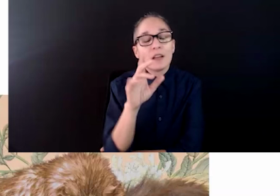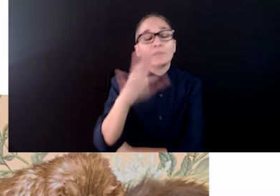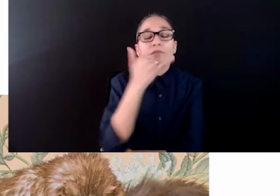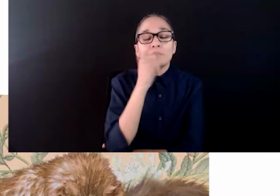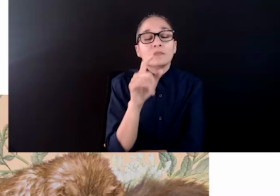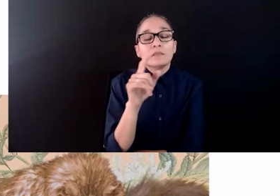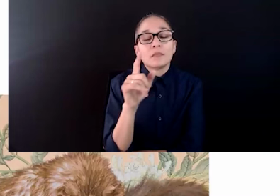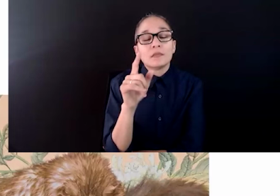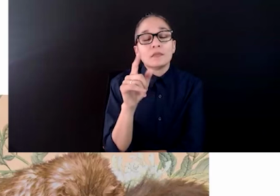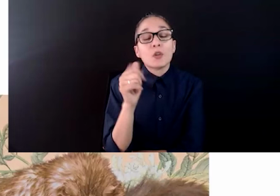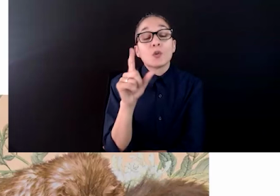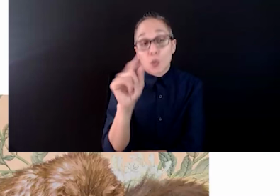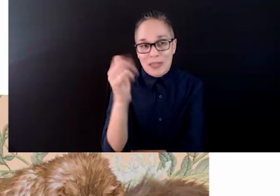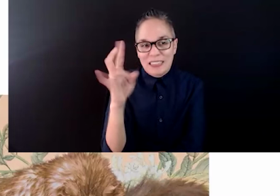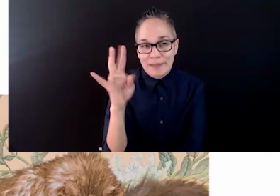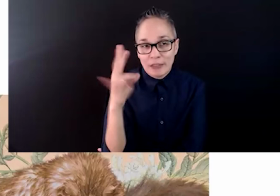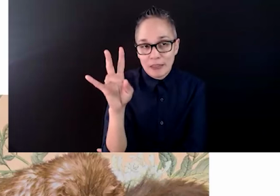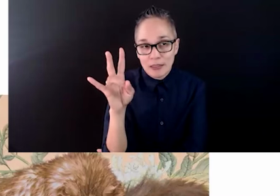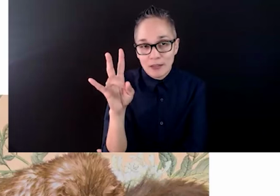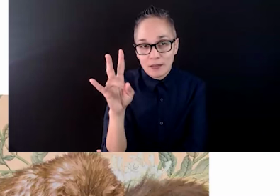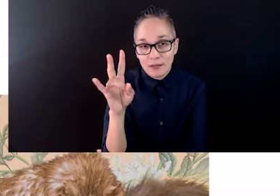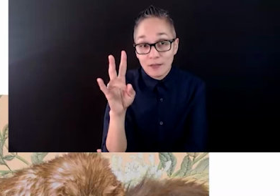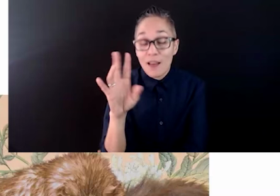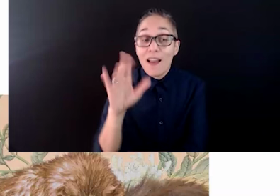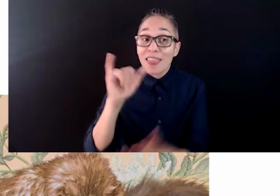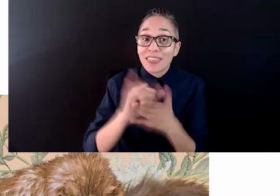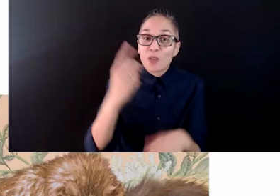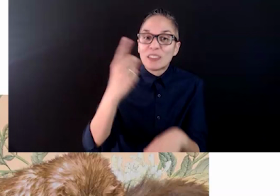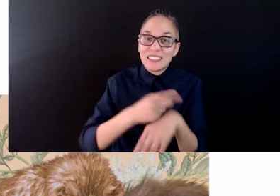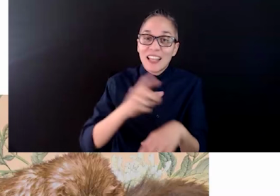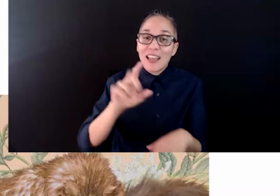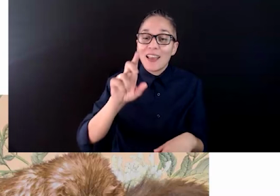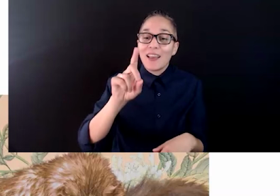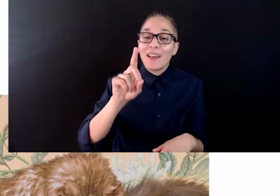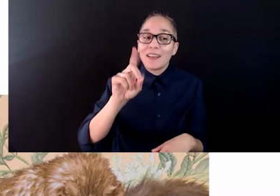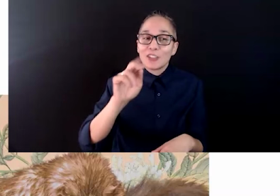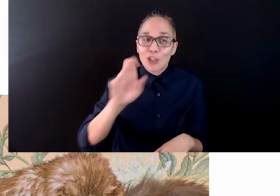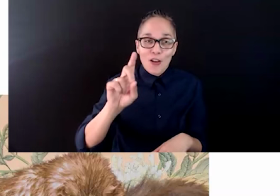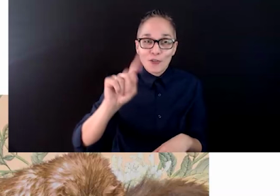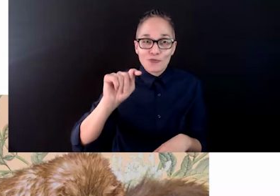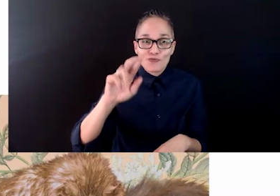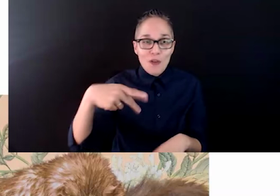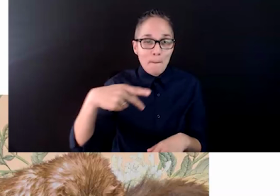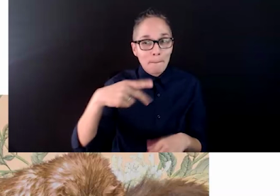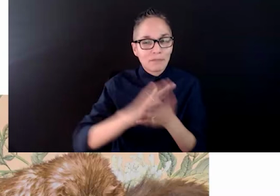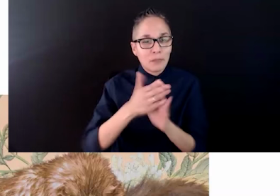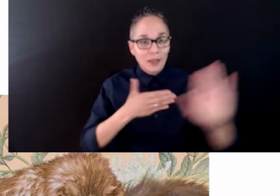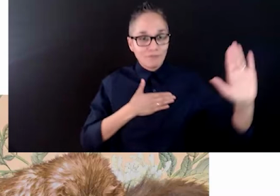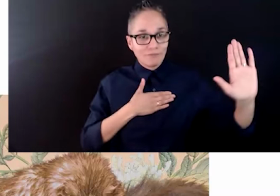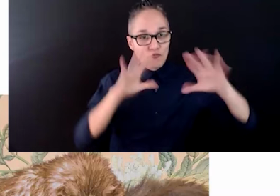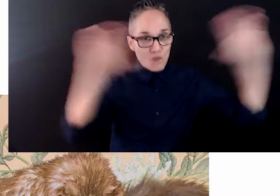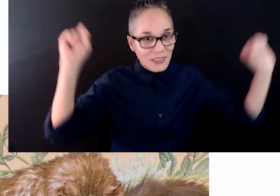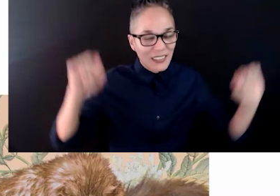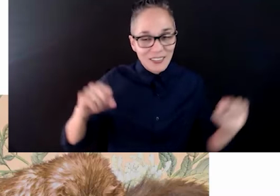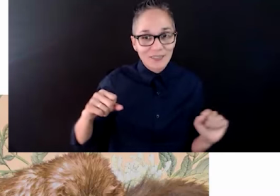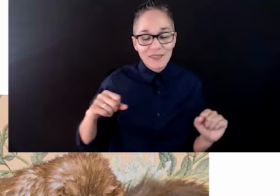2017, sorry, 2017. It's Trump's inauguration day. And so I came in, I was like, I'm ready,